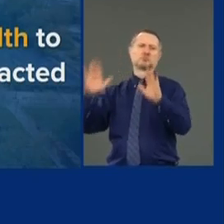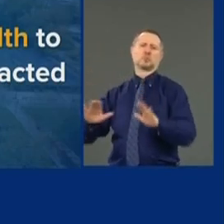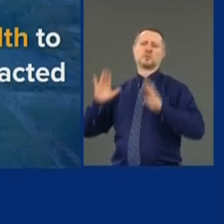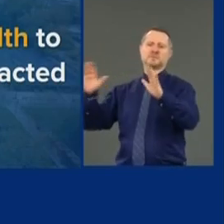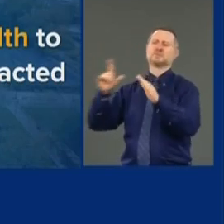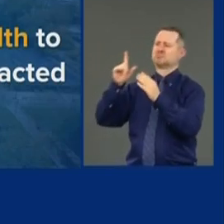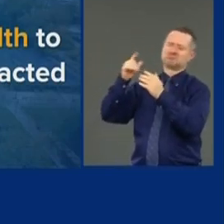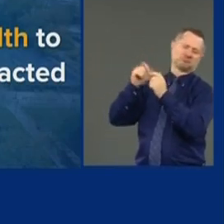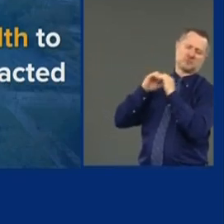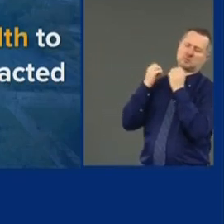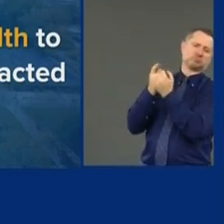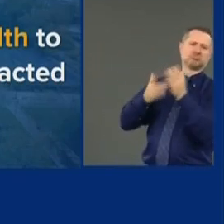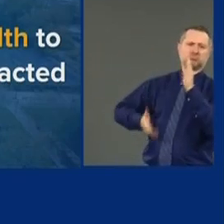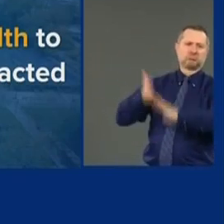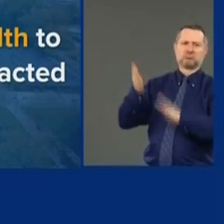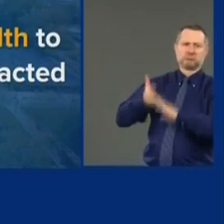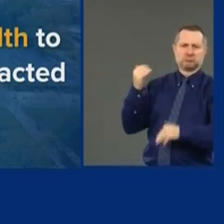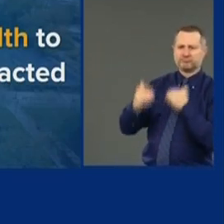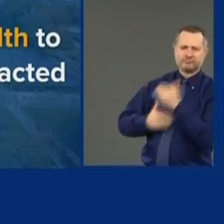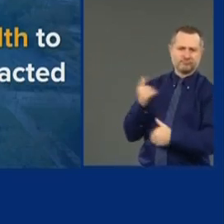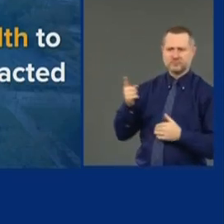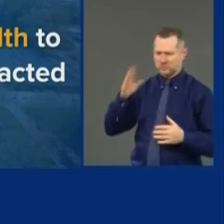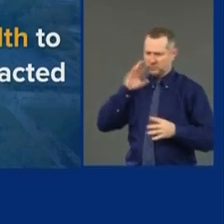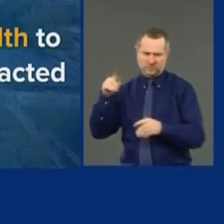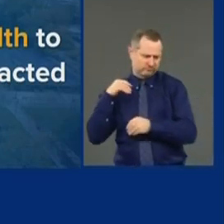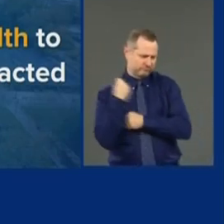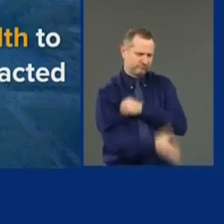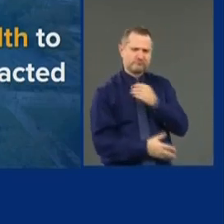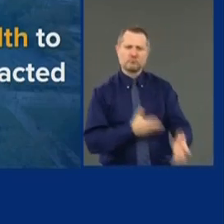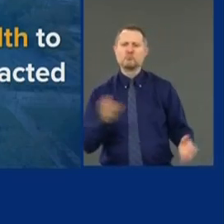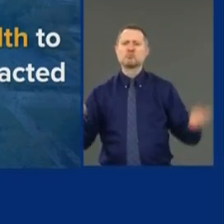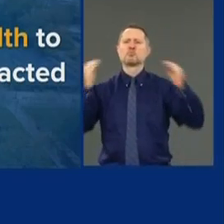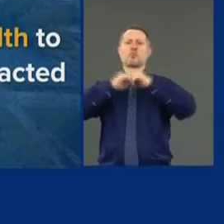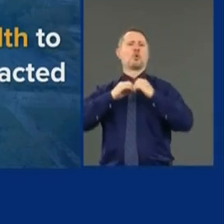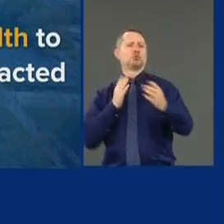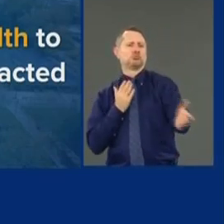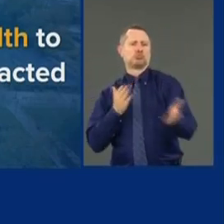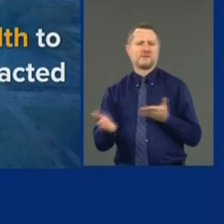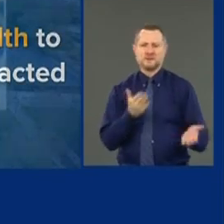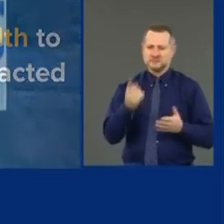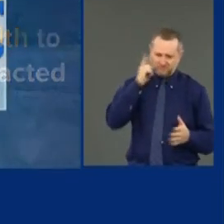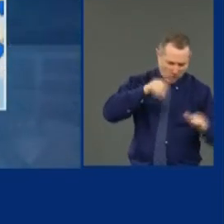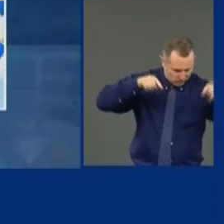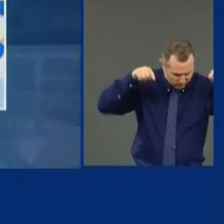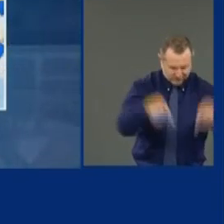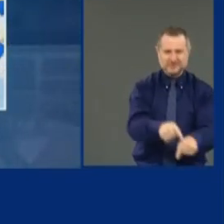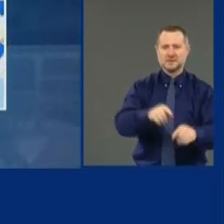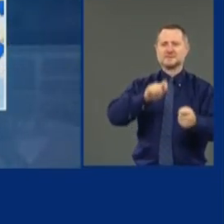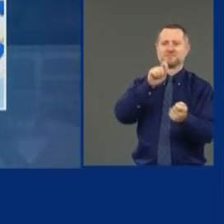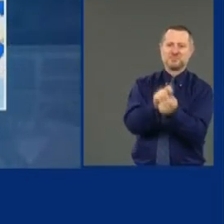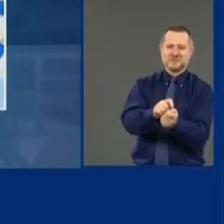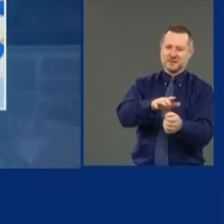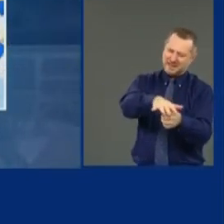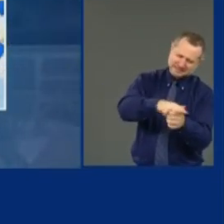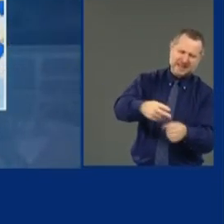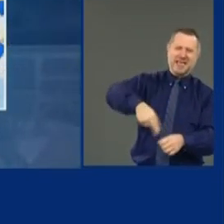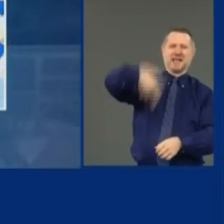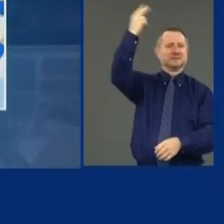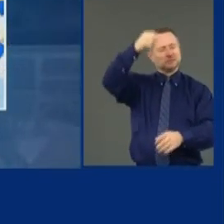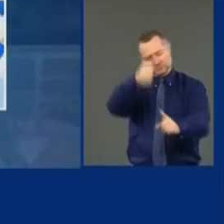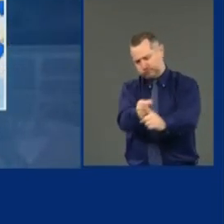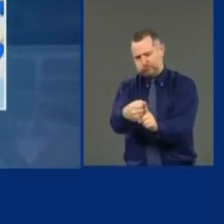bring more health care services to the impacted communities in New York City that we're talking about. We're up to